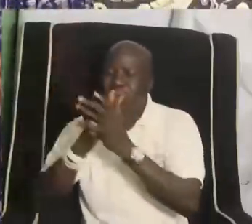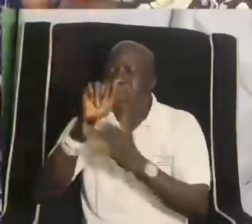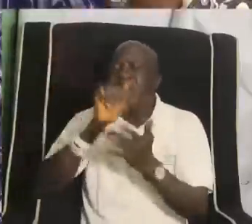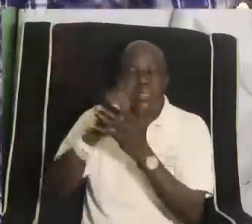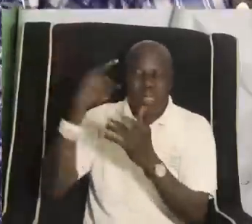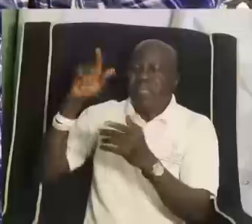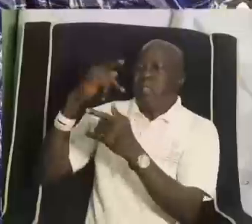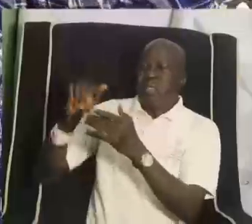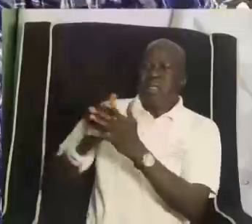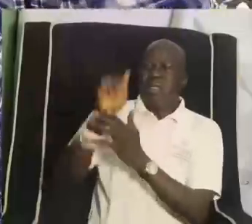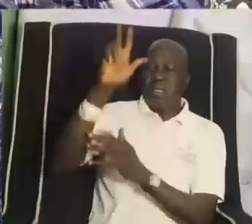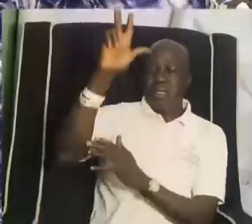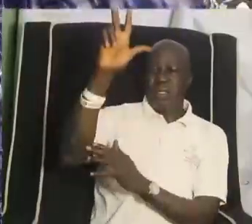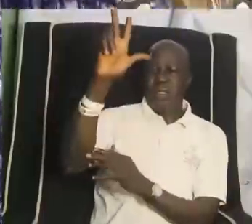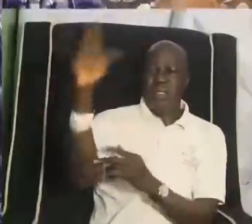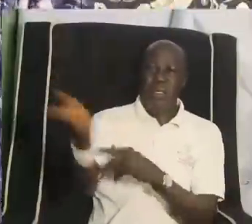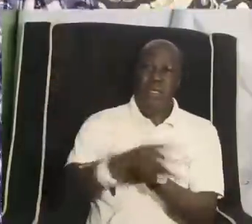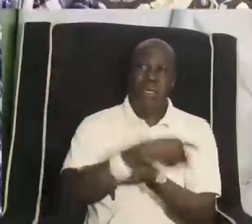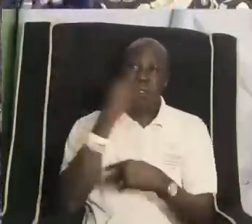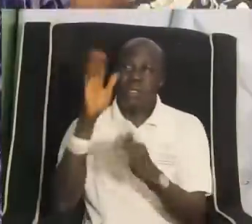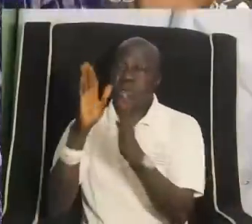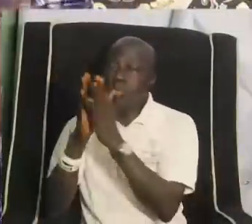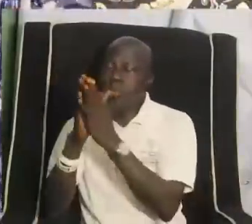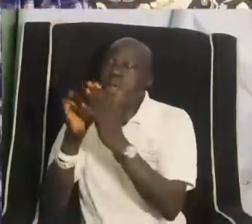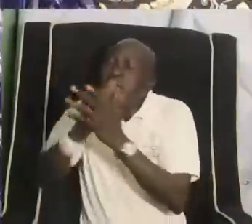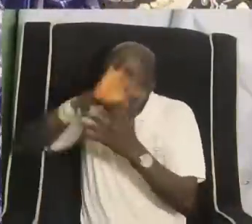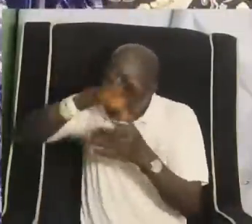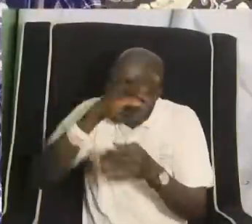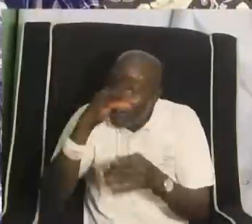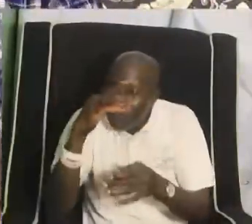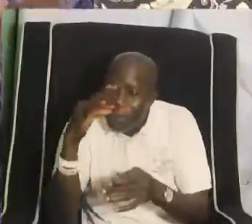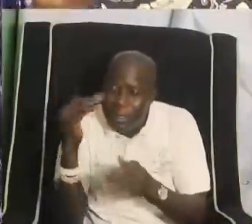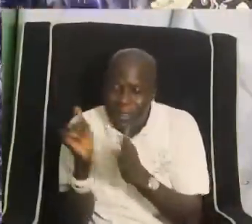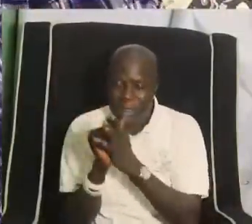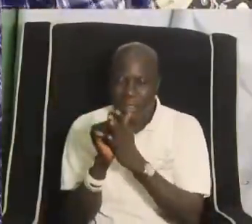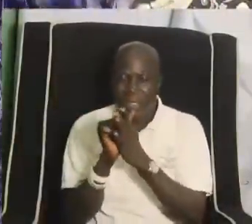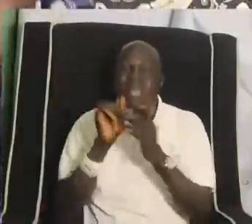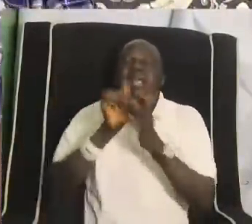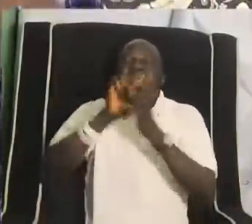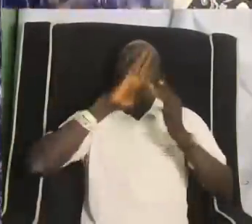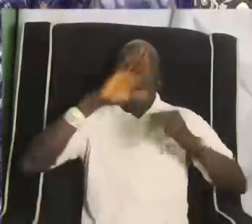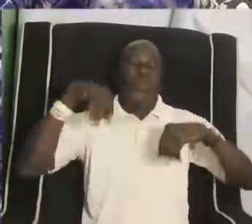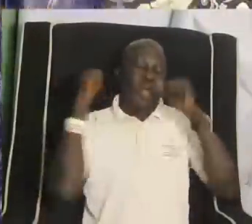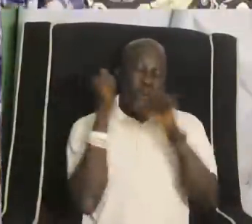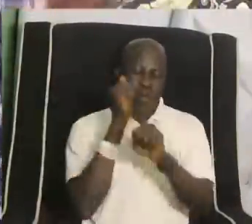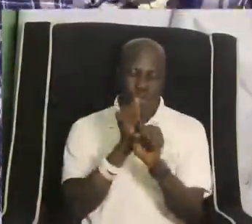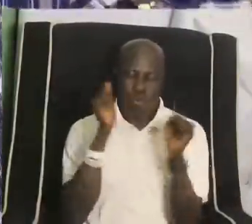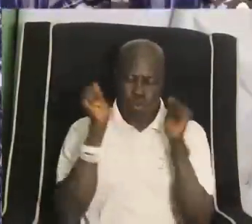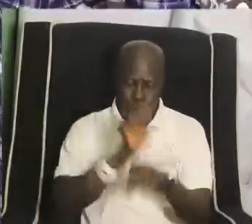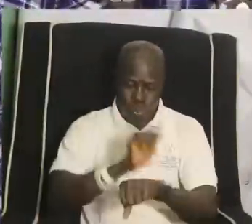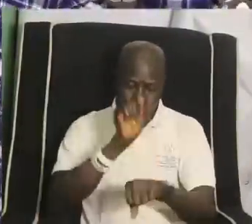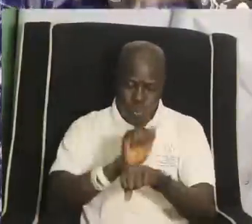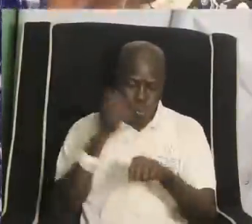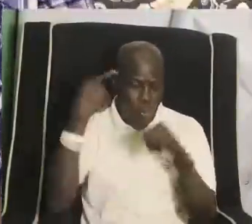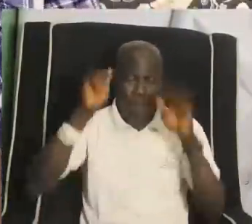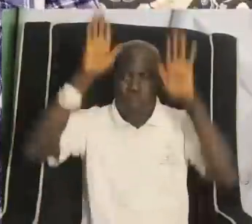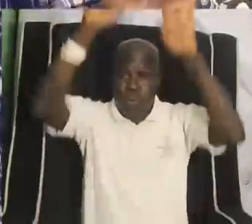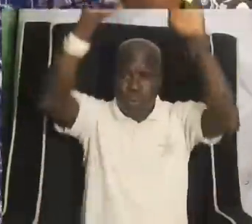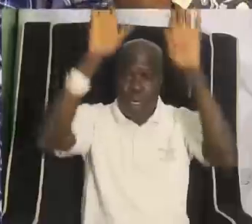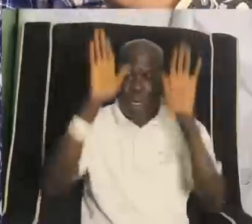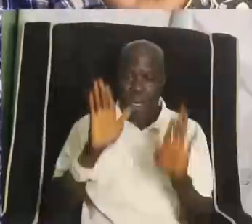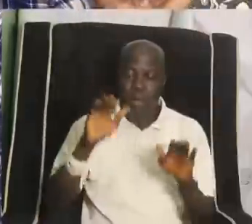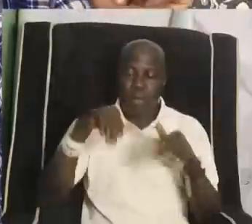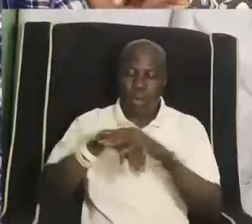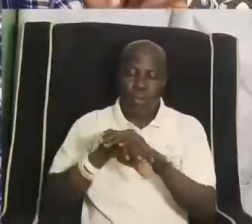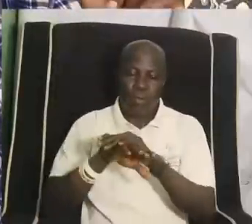see this 3 days program. 3 days fasting. Oh my sister, Barra. Work miraculously.